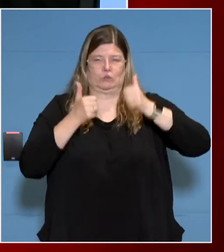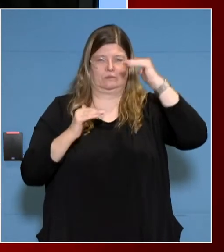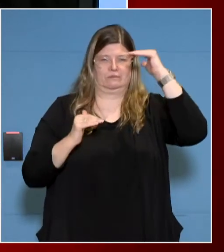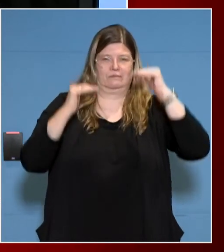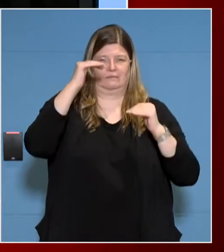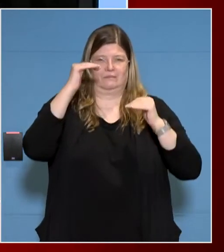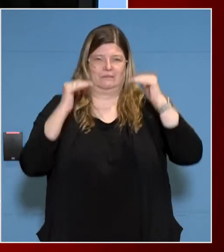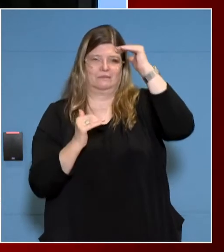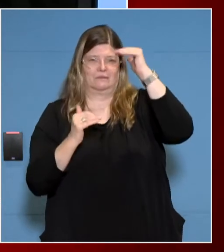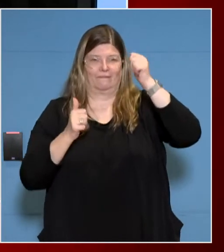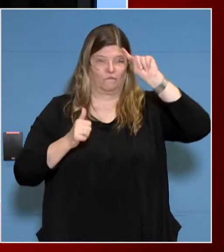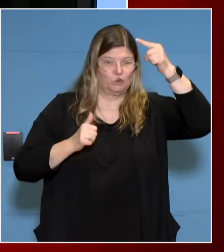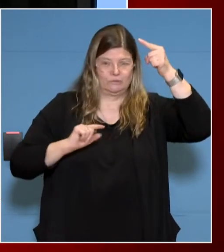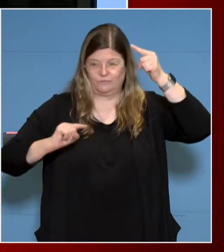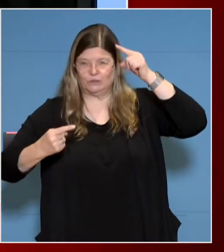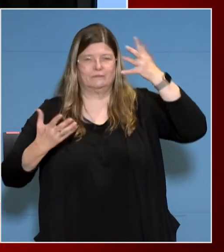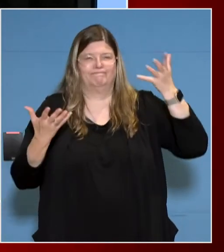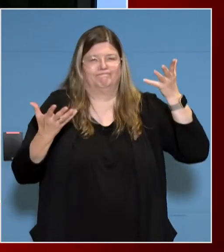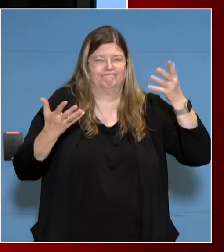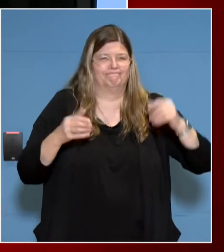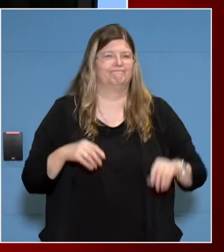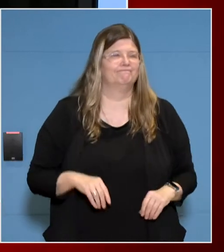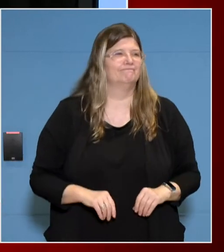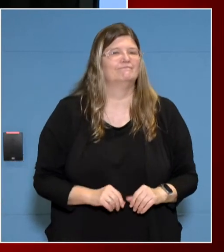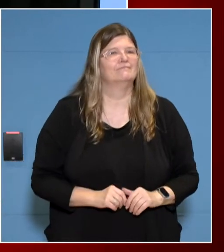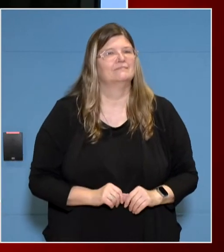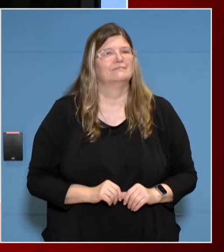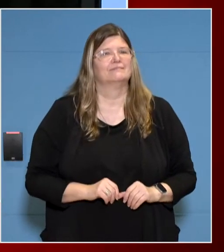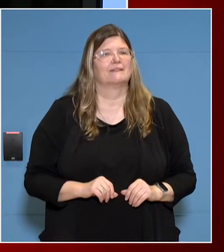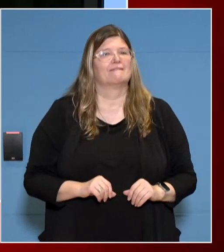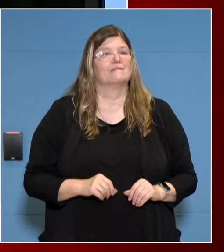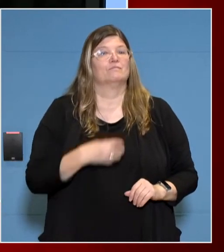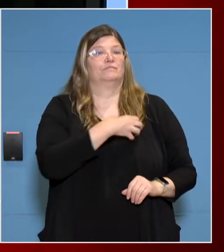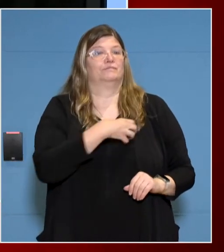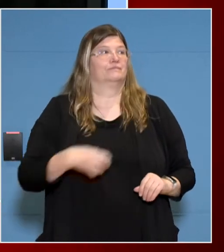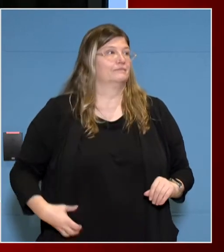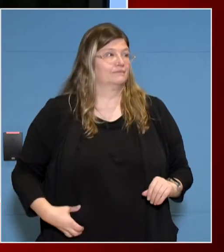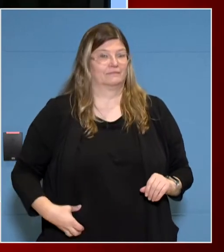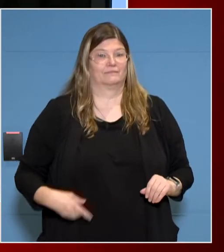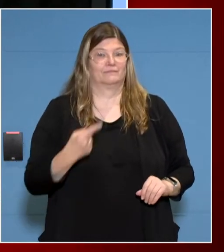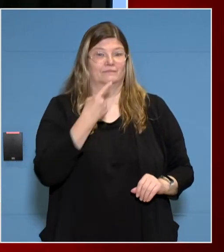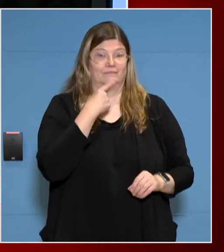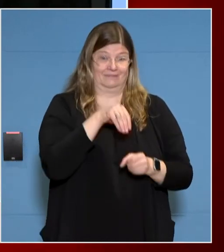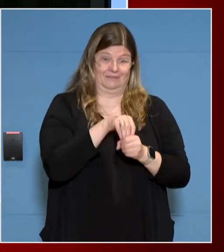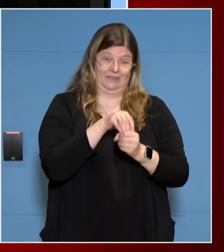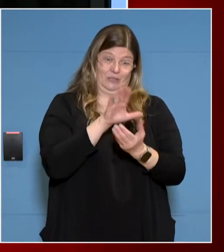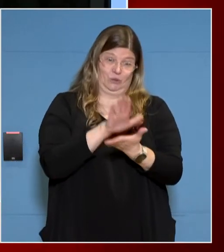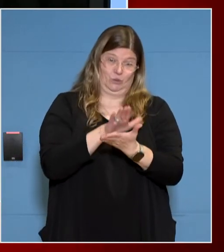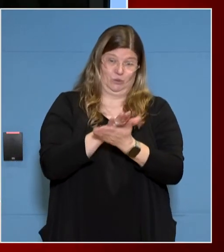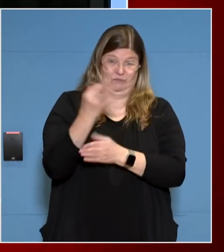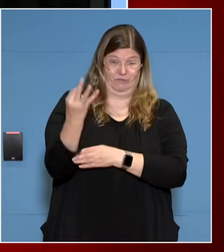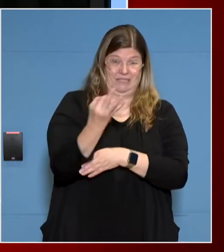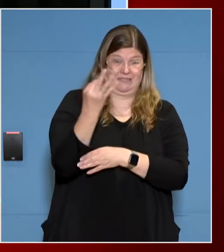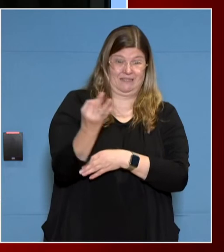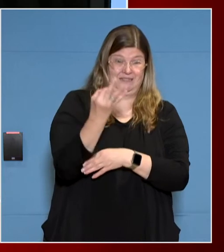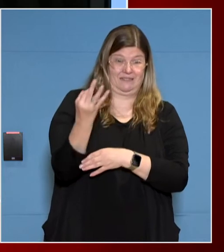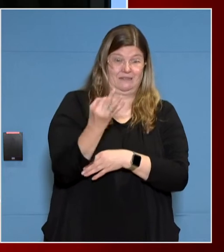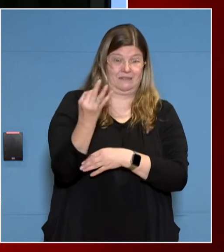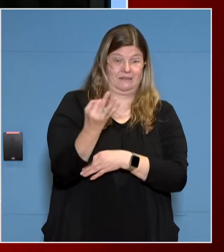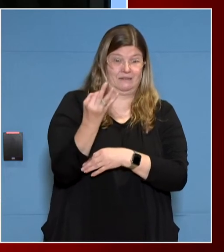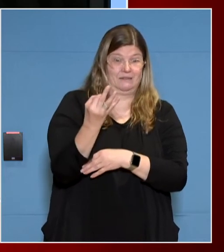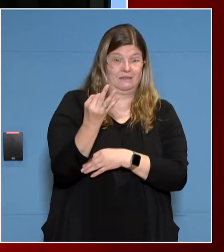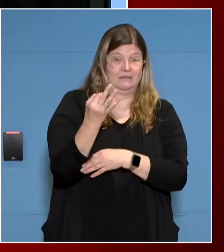Just an anecdote. I was in a school on Friday. I think that's the day, or whatever. It was Friday, the date that the appointments were released.